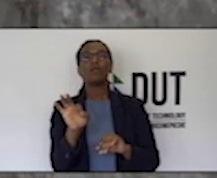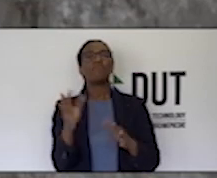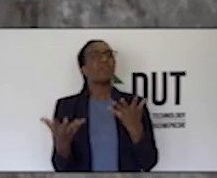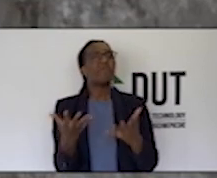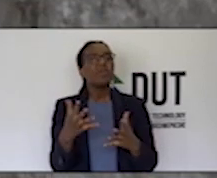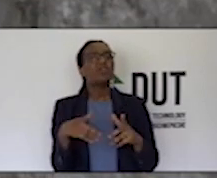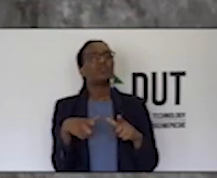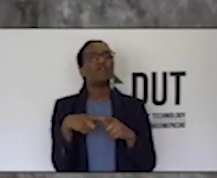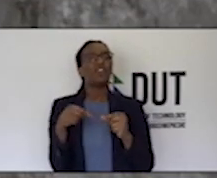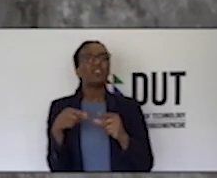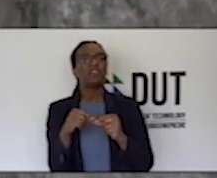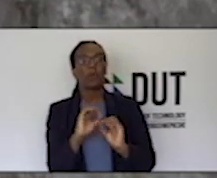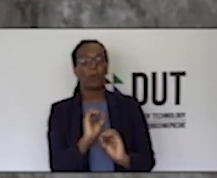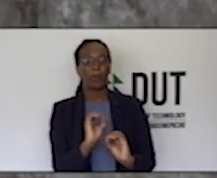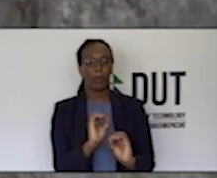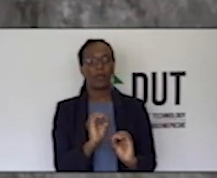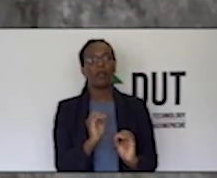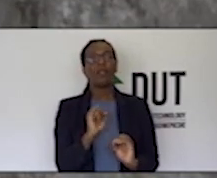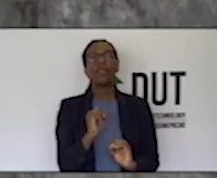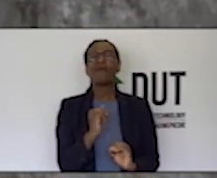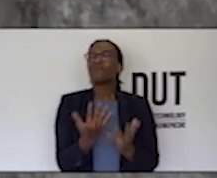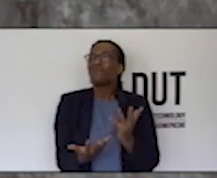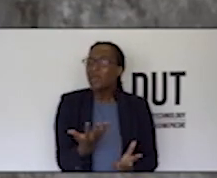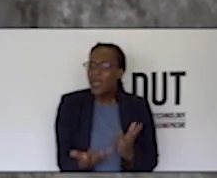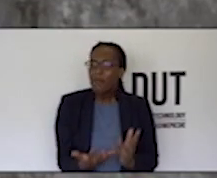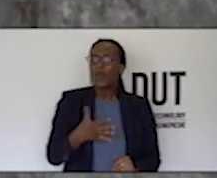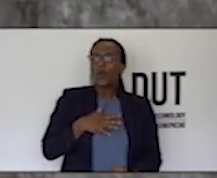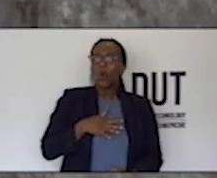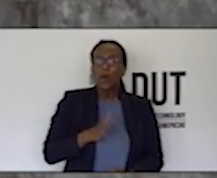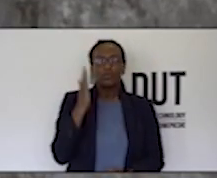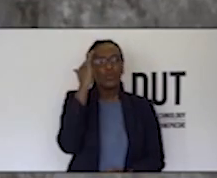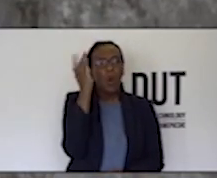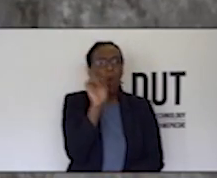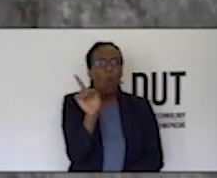their course. So you might want to find out, what is